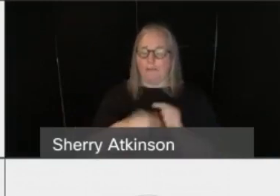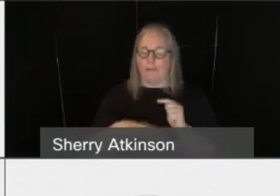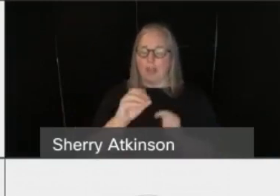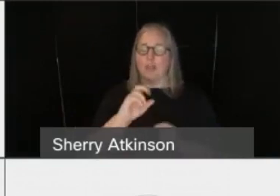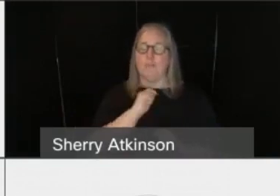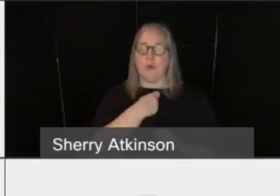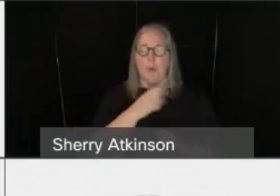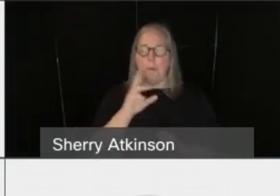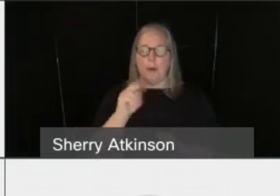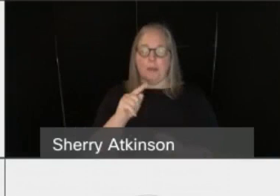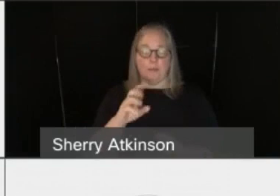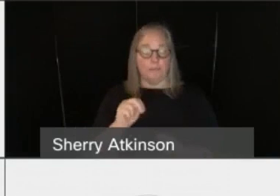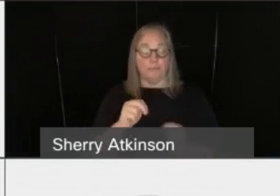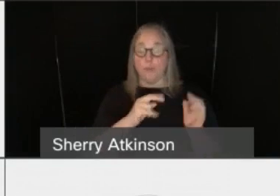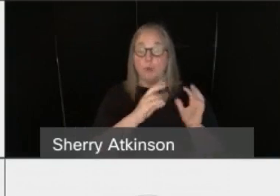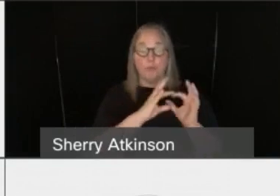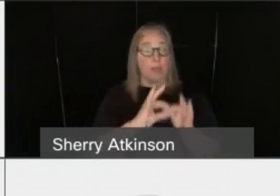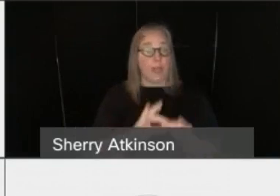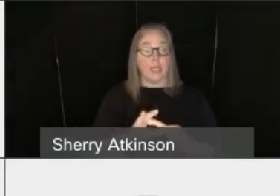Question as it relates to the